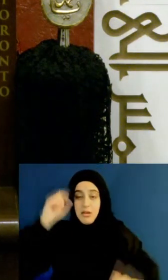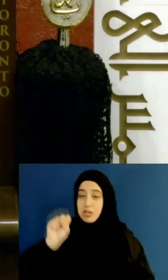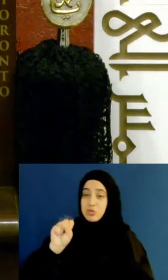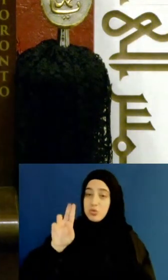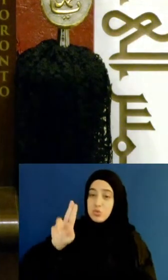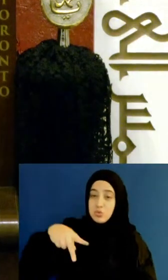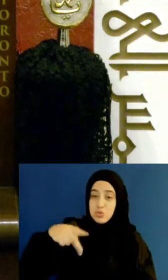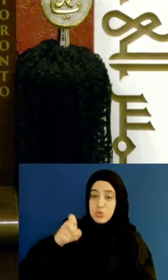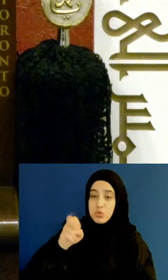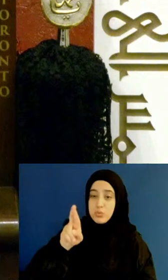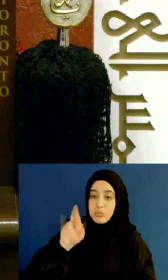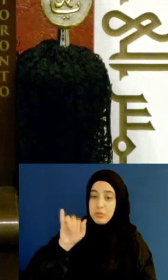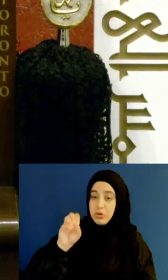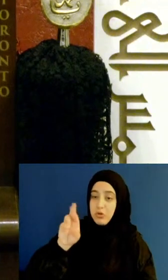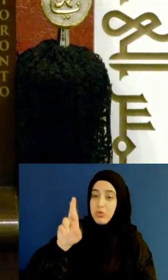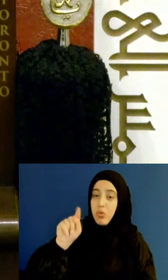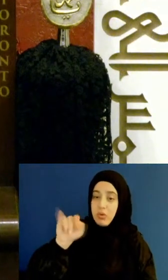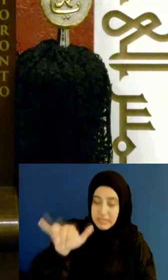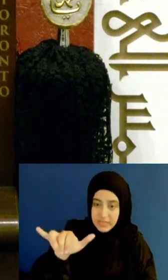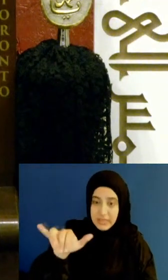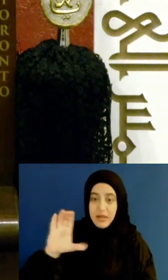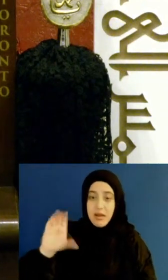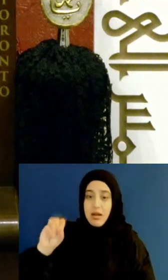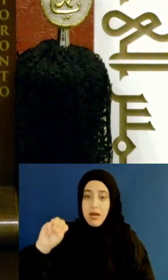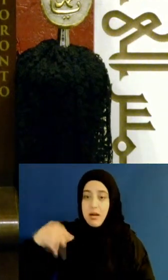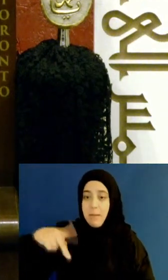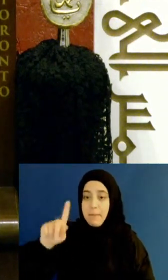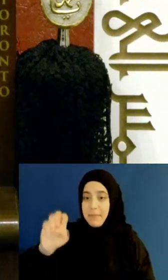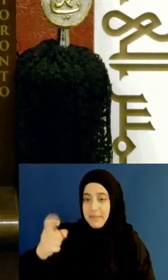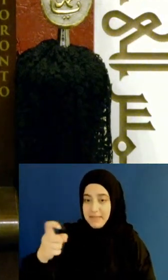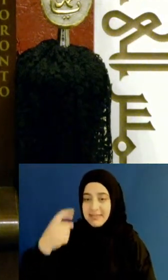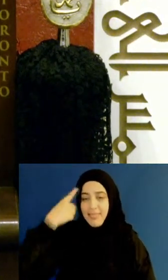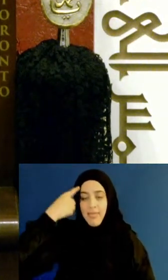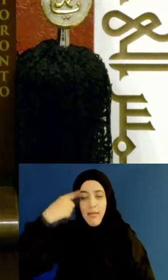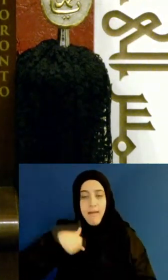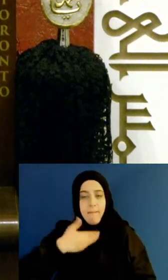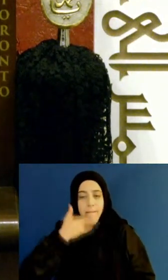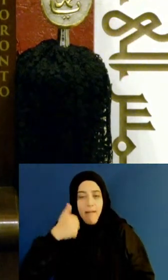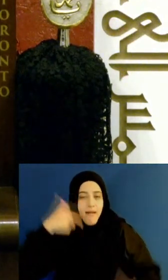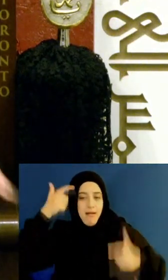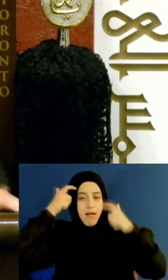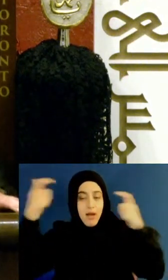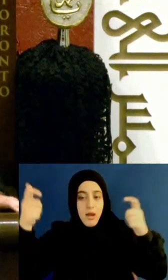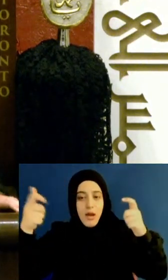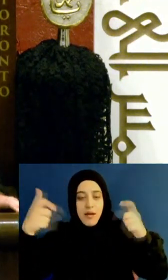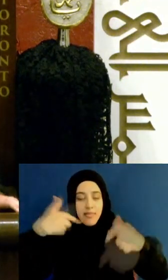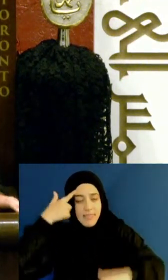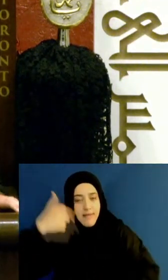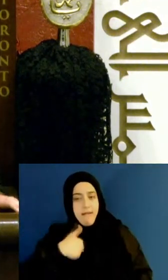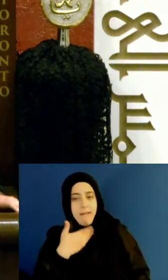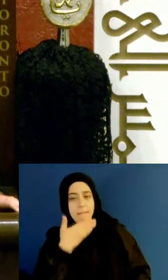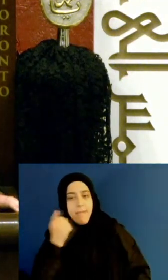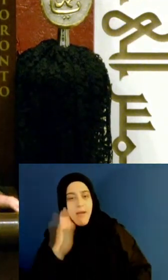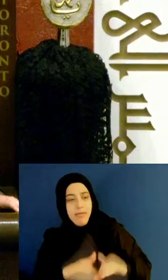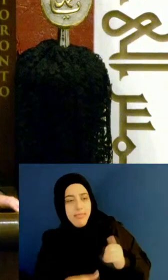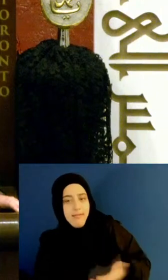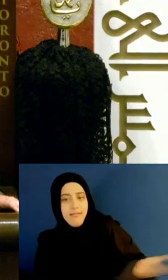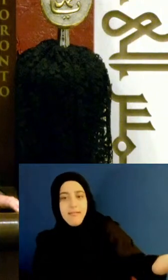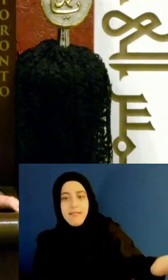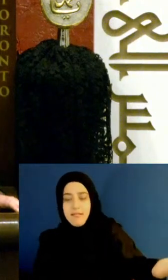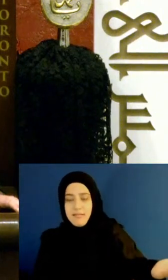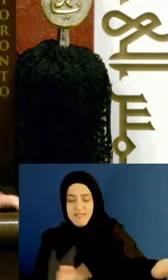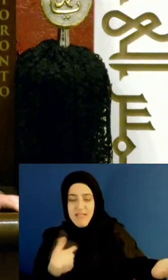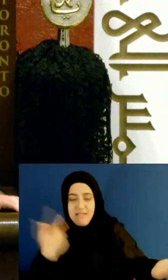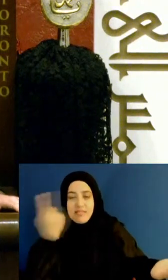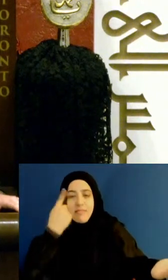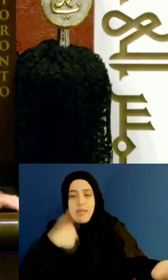dunyawi gains that we think are the separators between us and the rest of mankind.